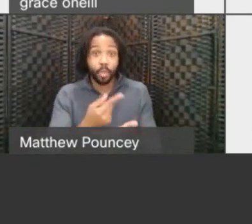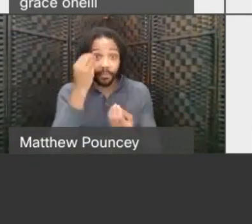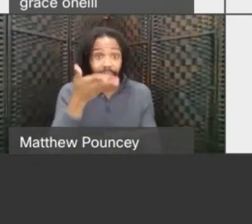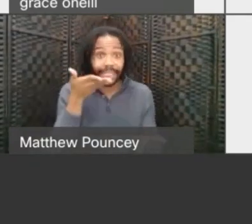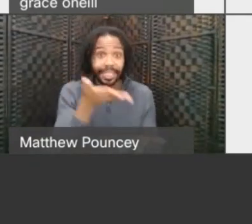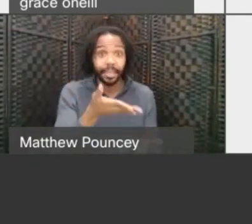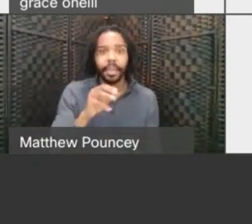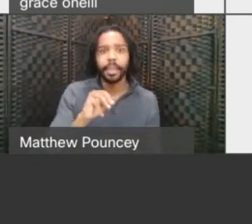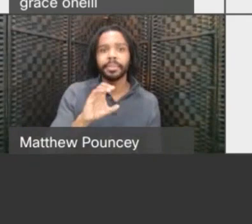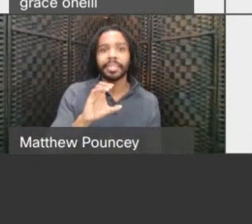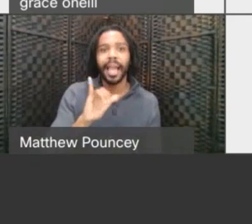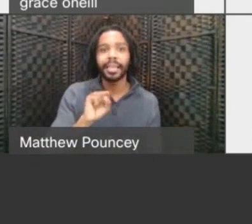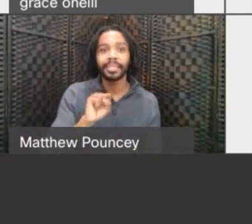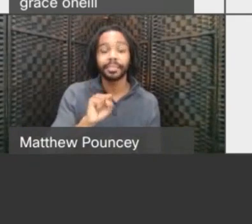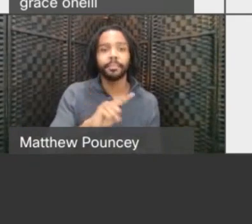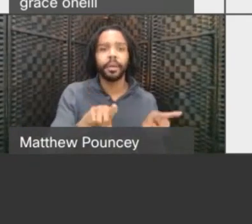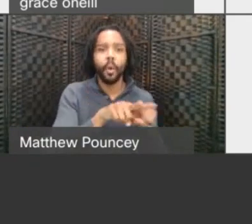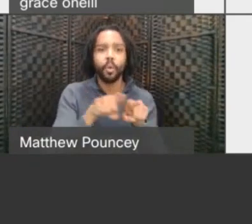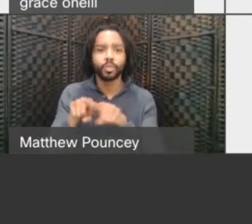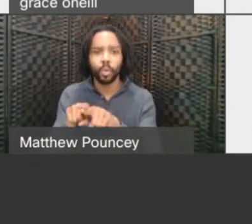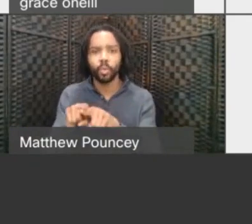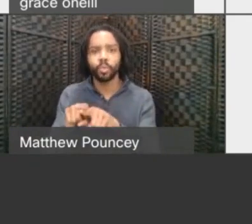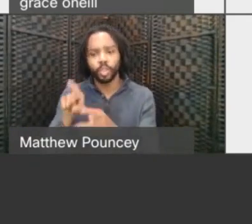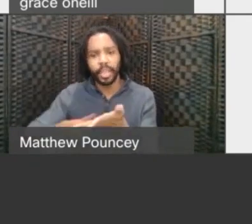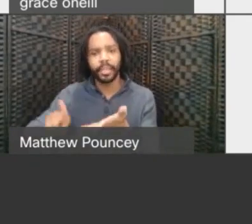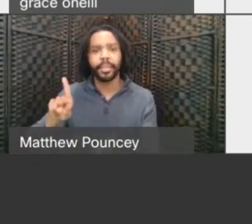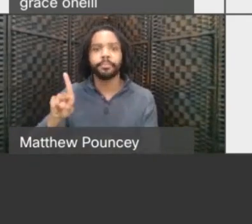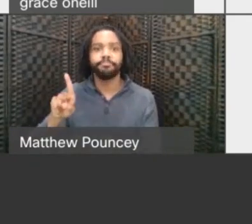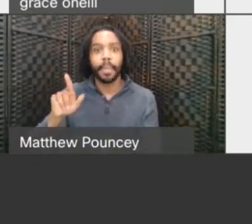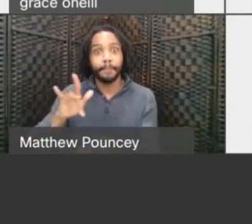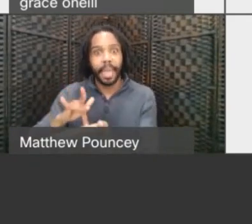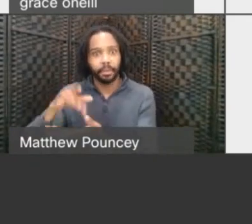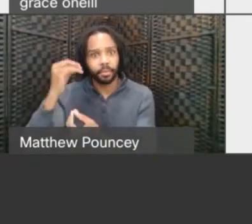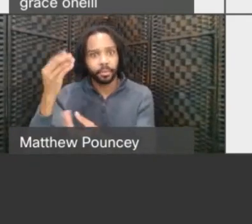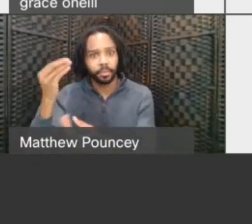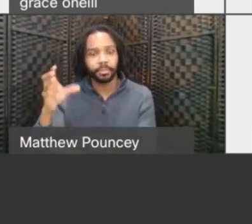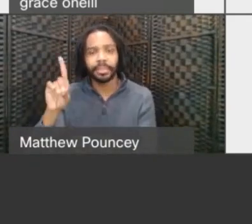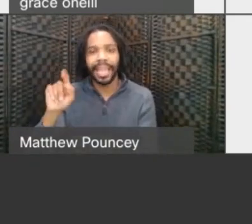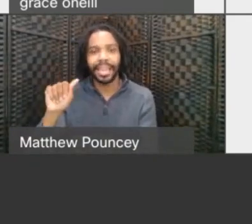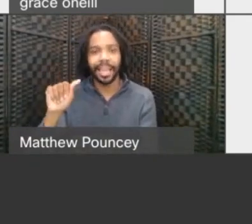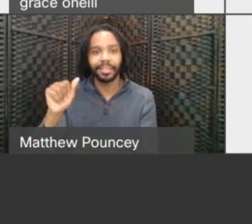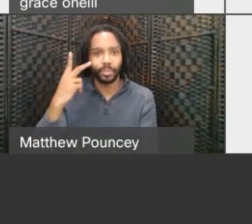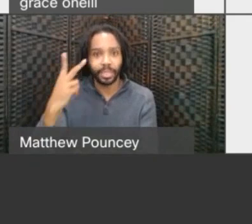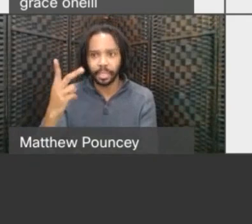looking at the CRISP medical data to see if it had been entered, and I saw no evidence for any of them